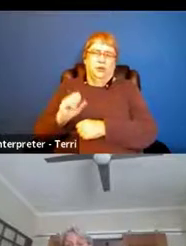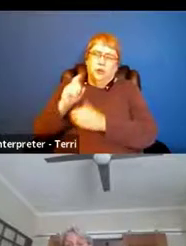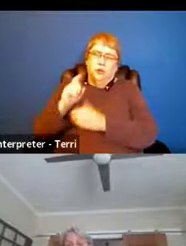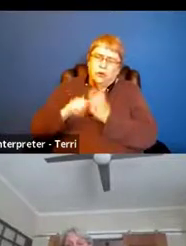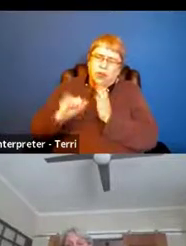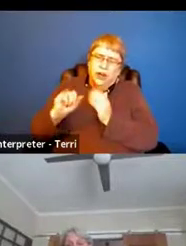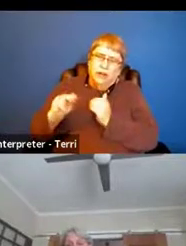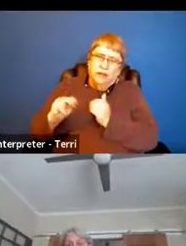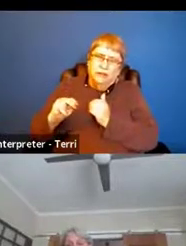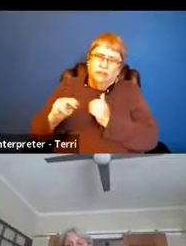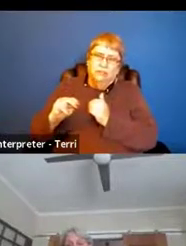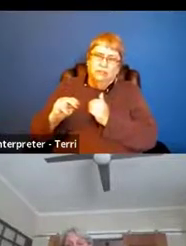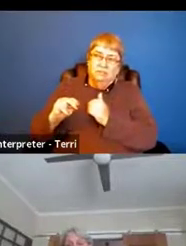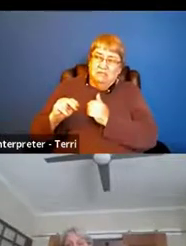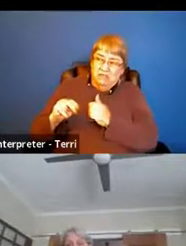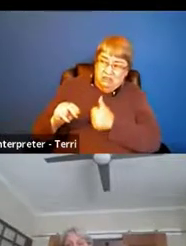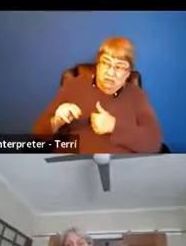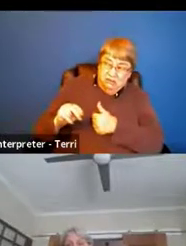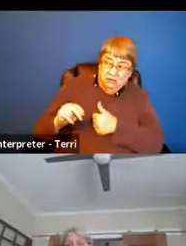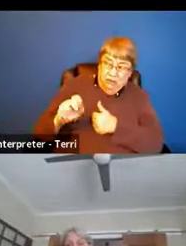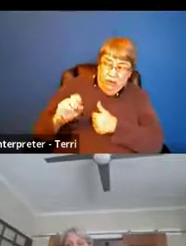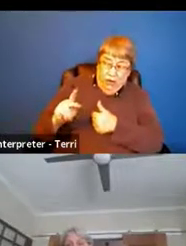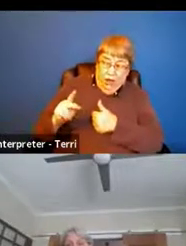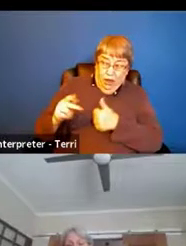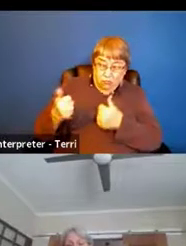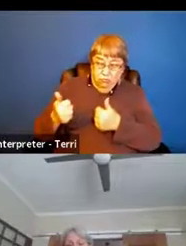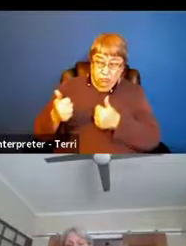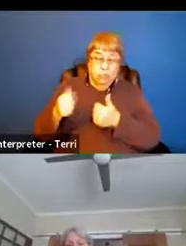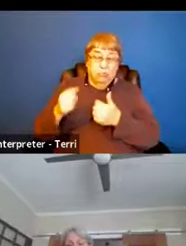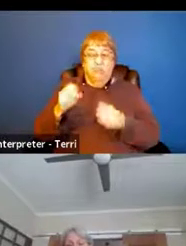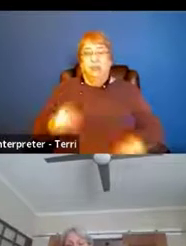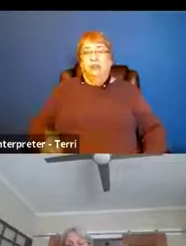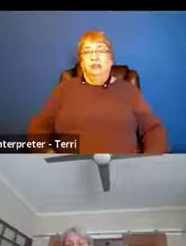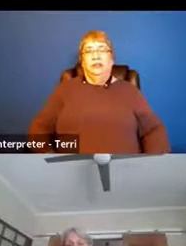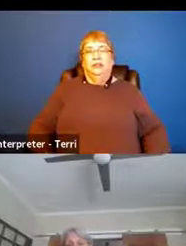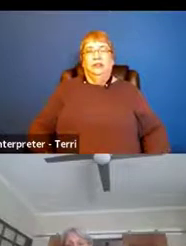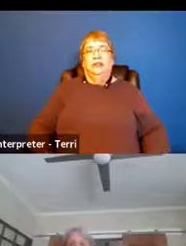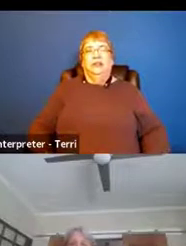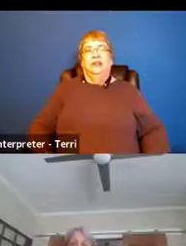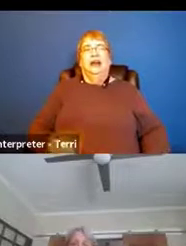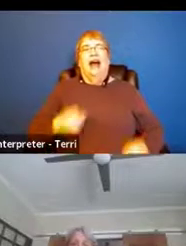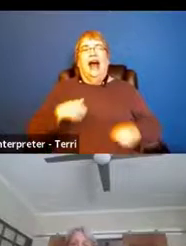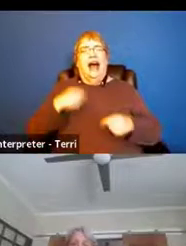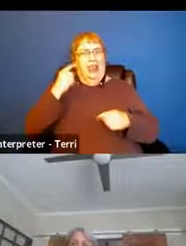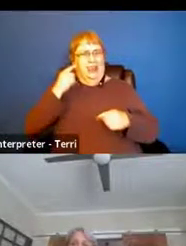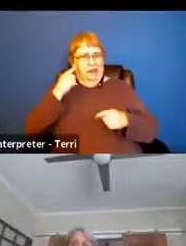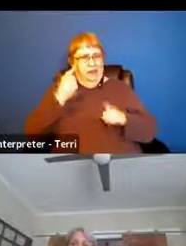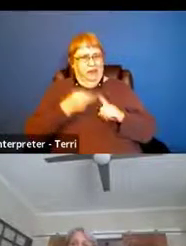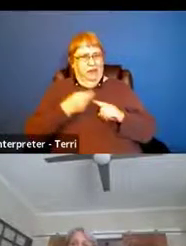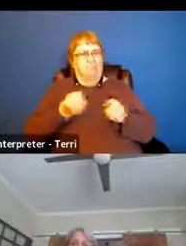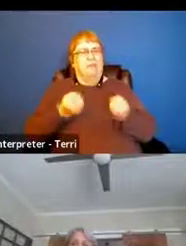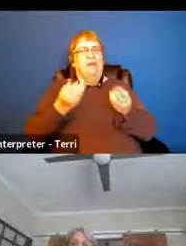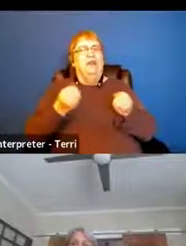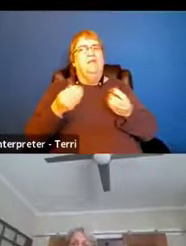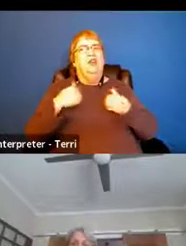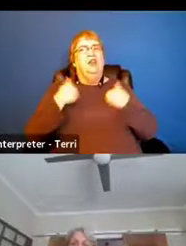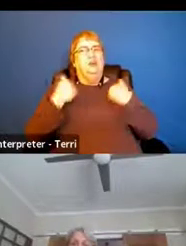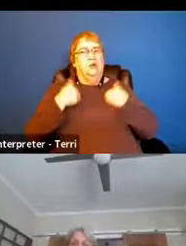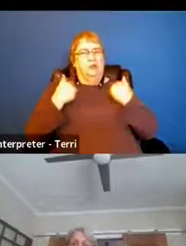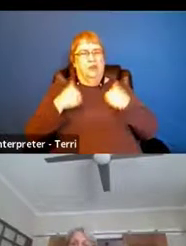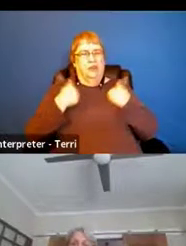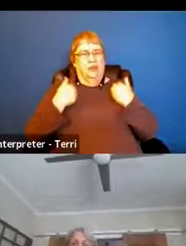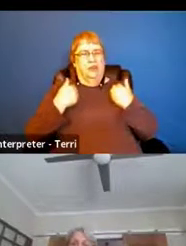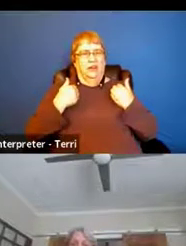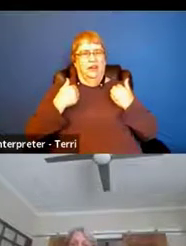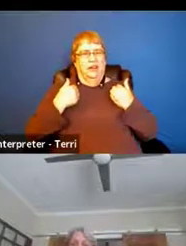even if it seems like things are kind of running smoothly. Yeah. I've heard from a lot of youth and folks in my life, just the sort of